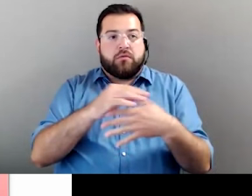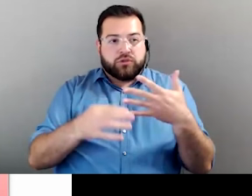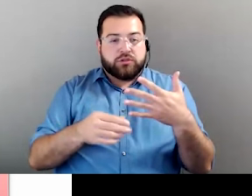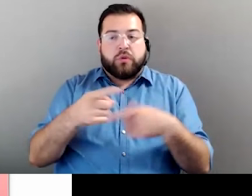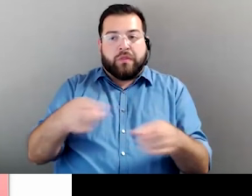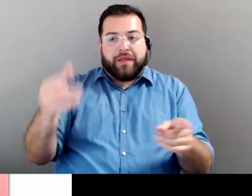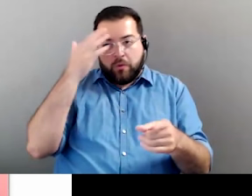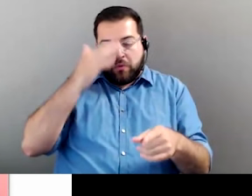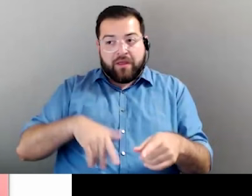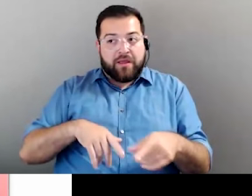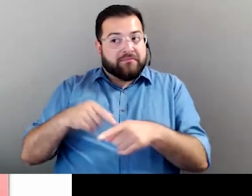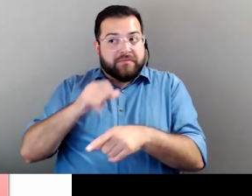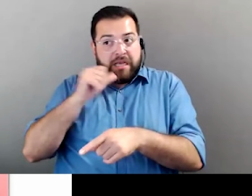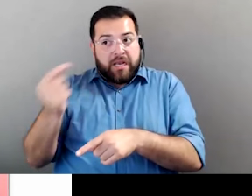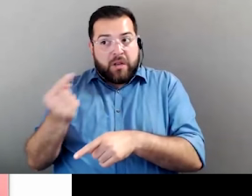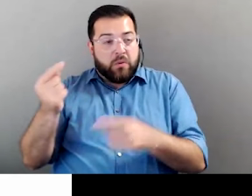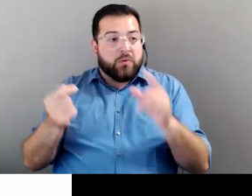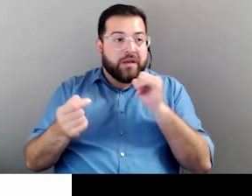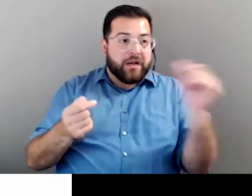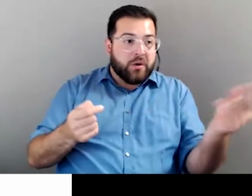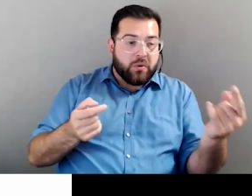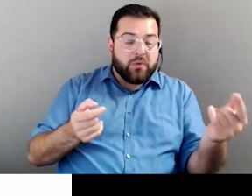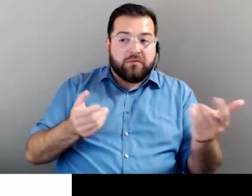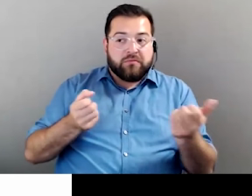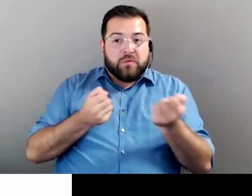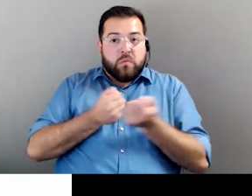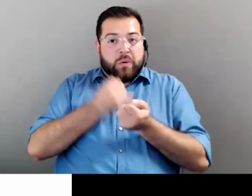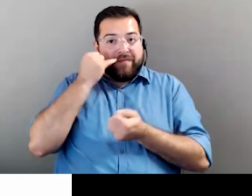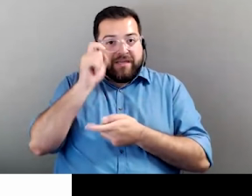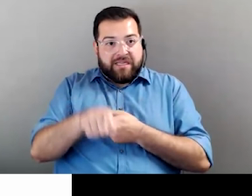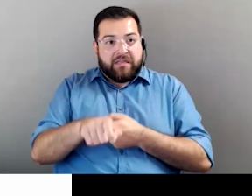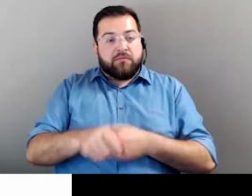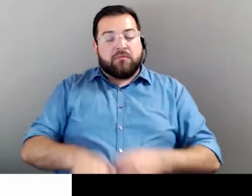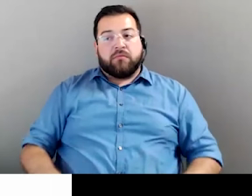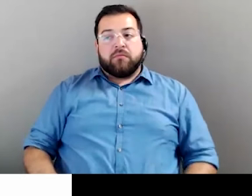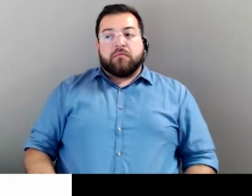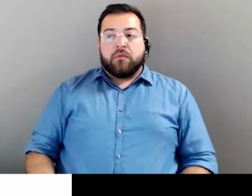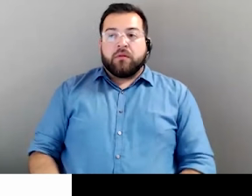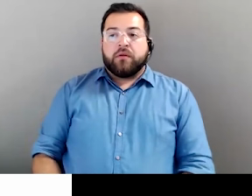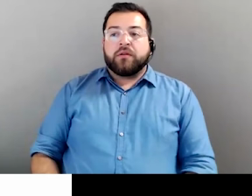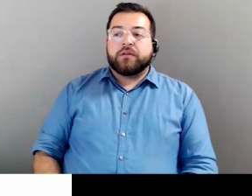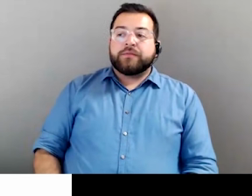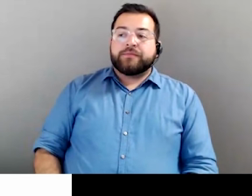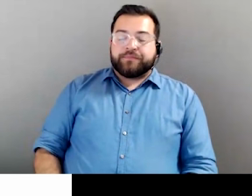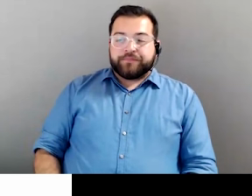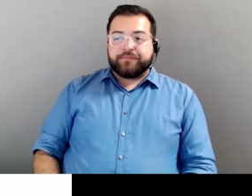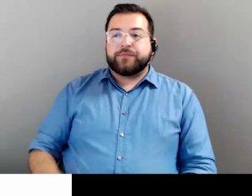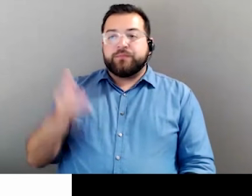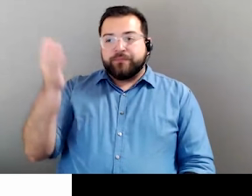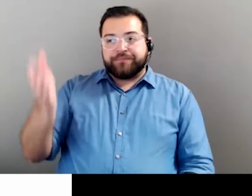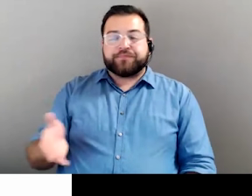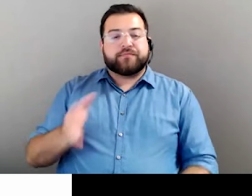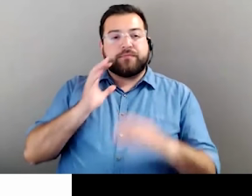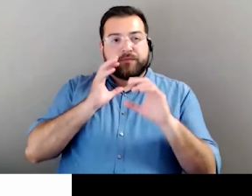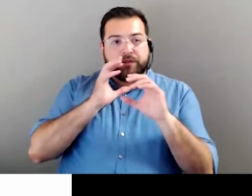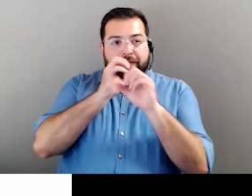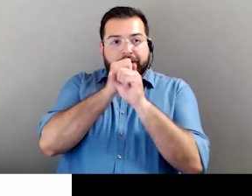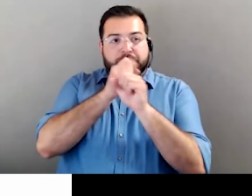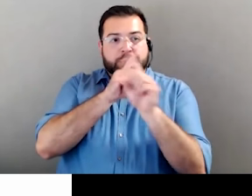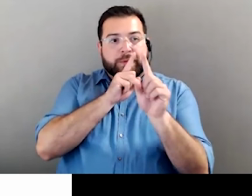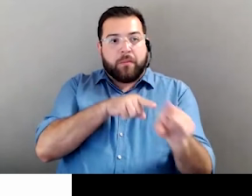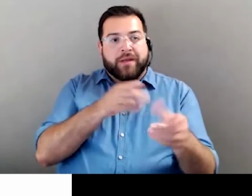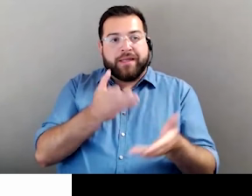they're not alone in this. All right, so kind of talked about it a little bit. So confidential reporting. On campus, we